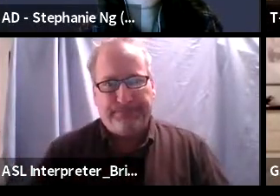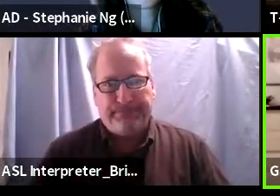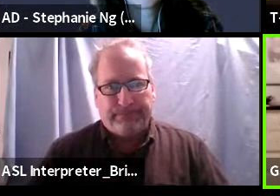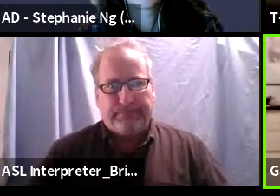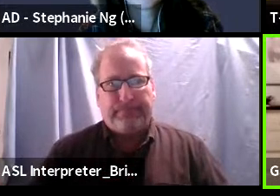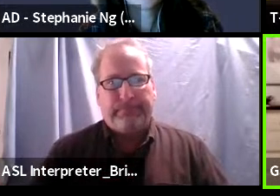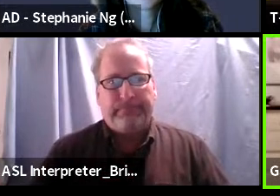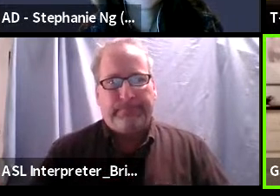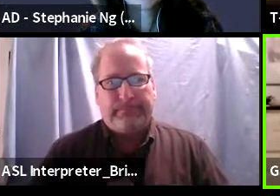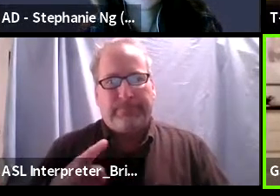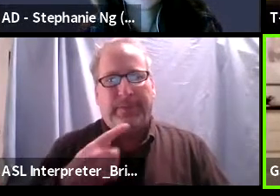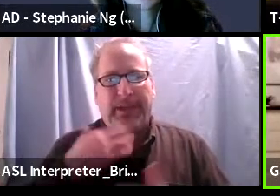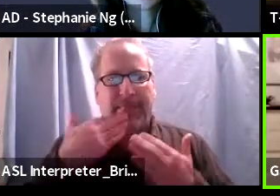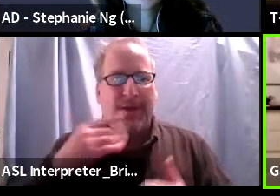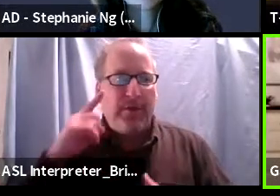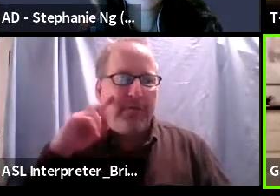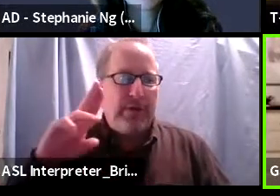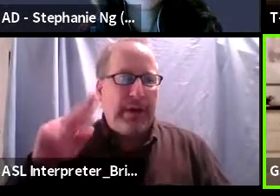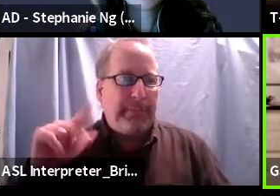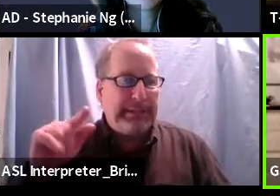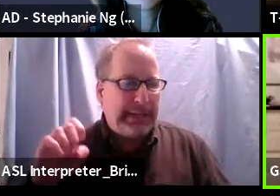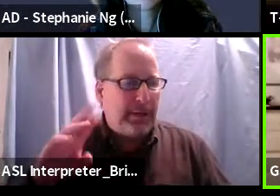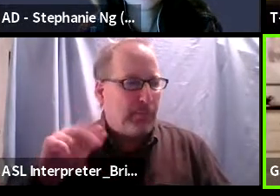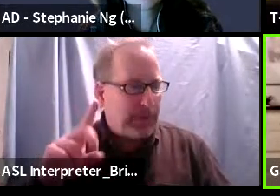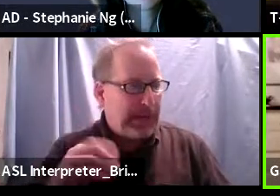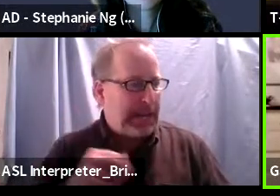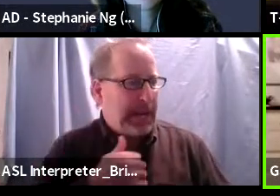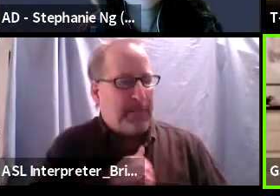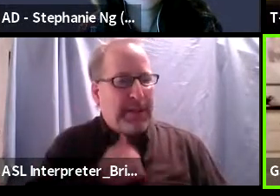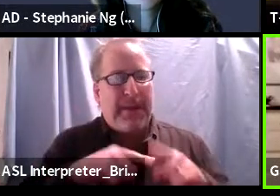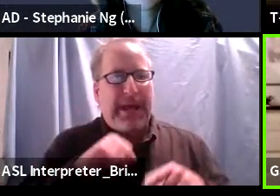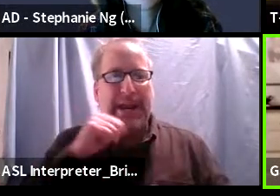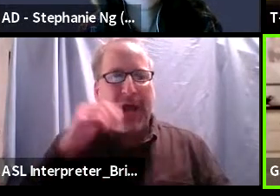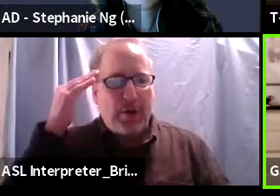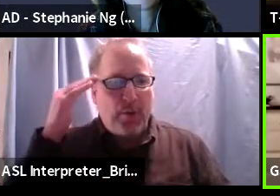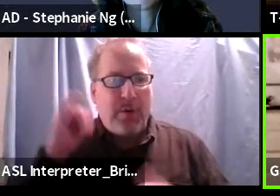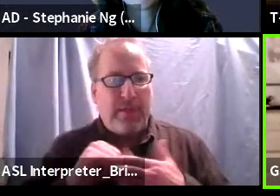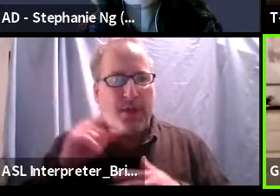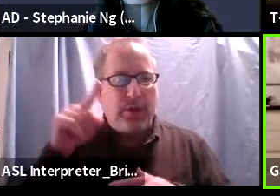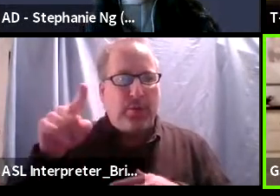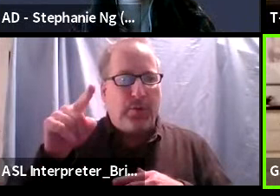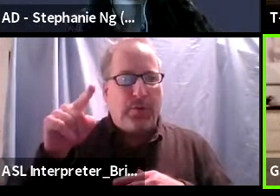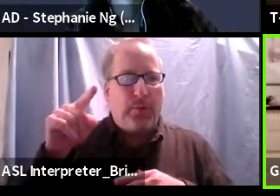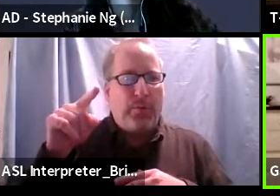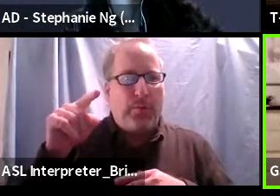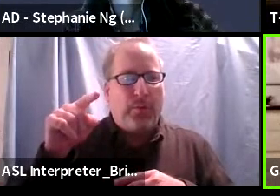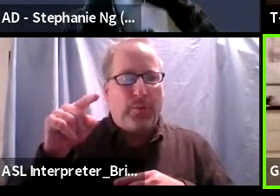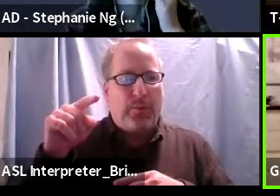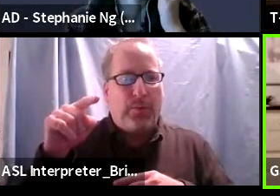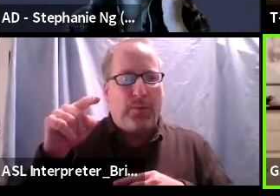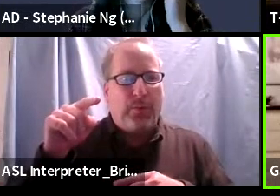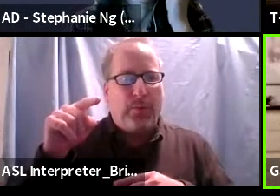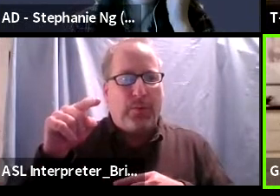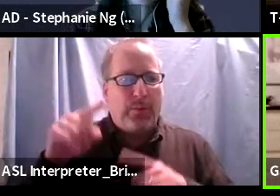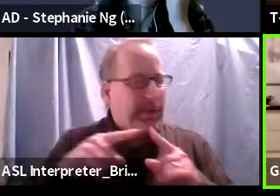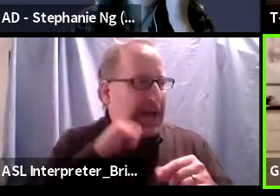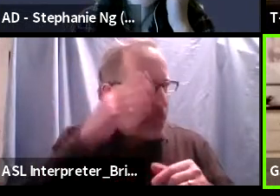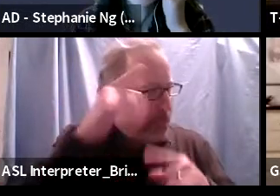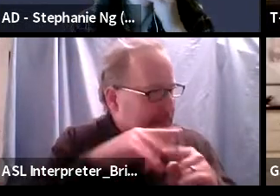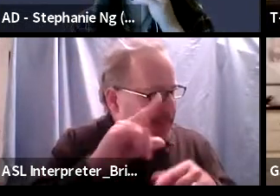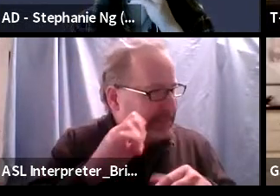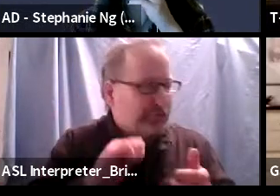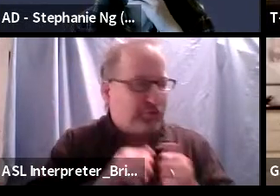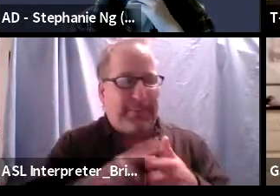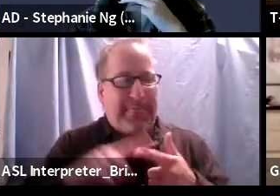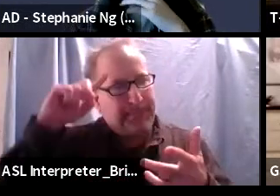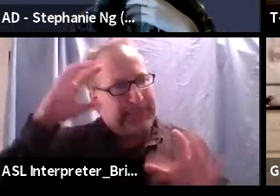Thanks for the updates, Brad. And apologies about not knowing that you were presenting the updates today. Sorry about that mix-up. Oh, that was our